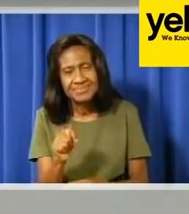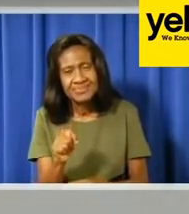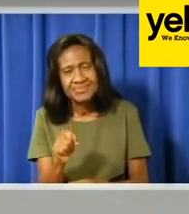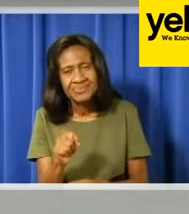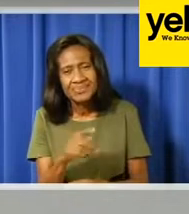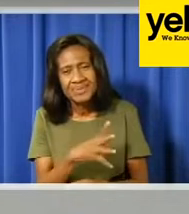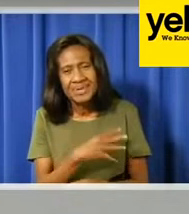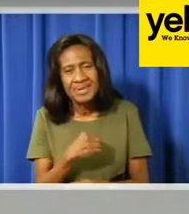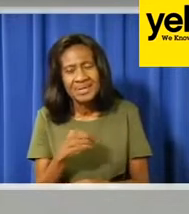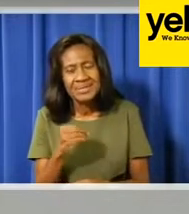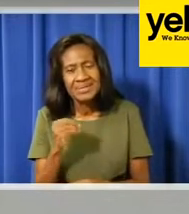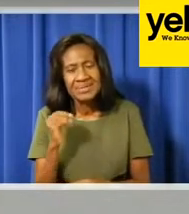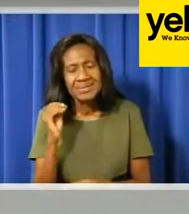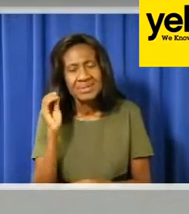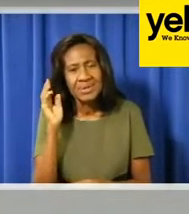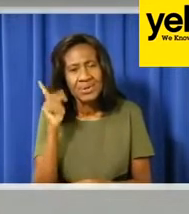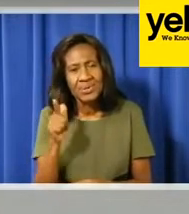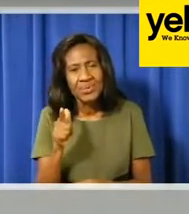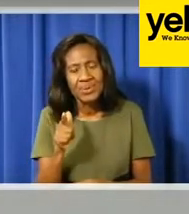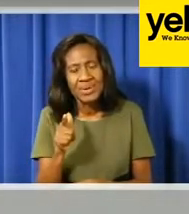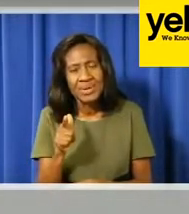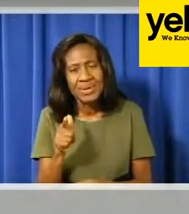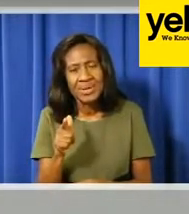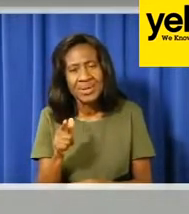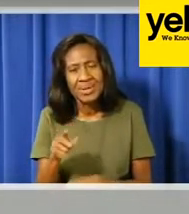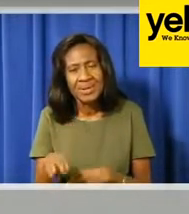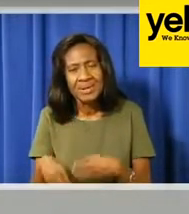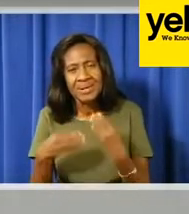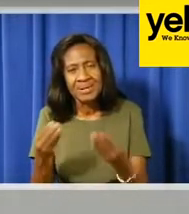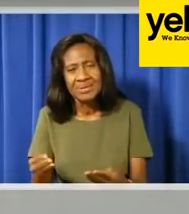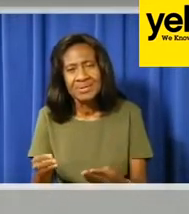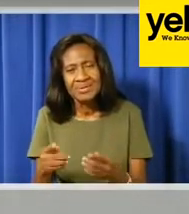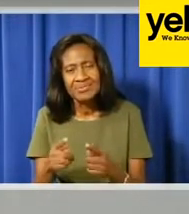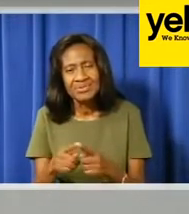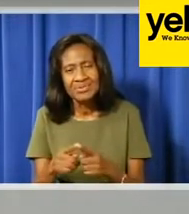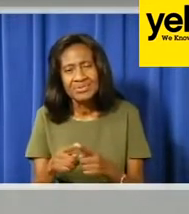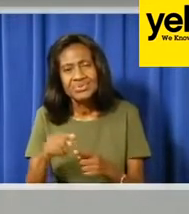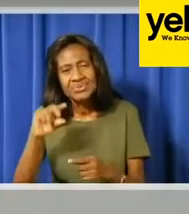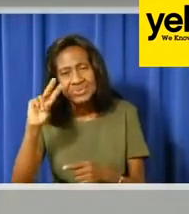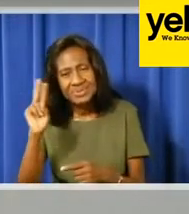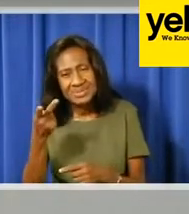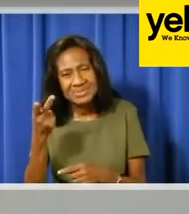I'll be handing it over to my colleague, the Deputy Premier, who has responsibility